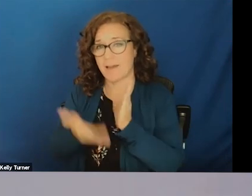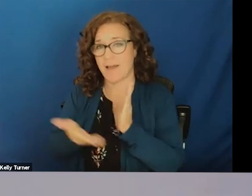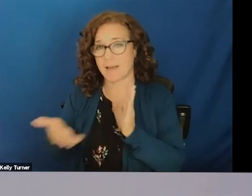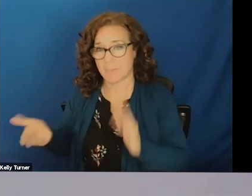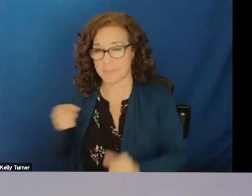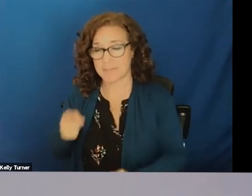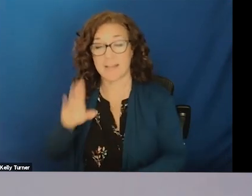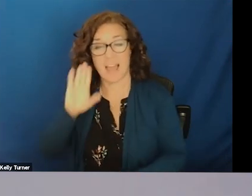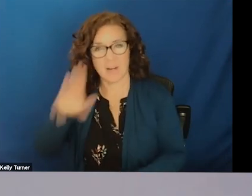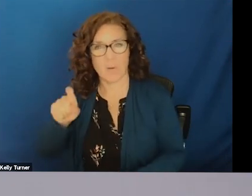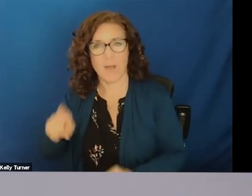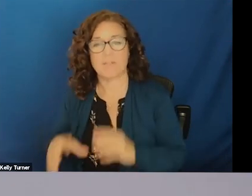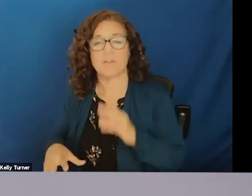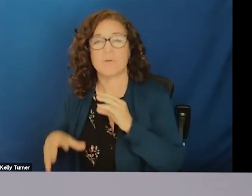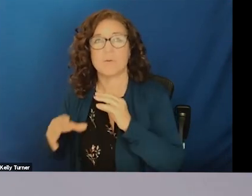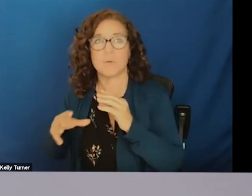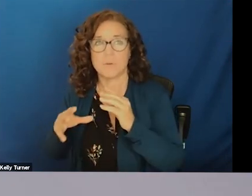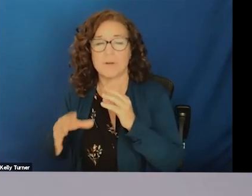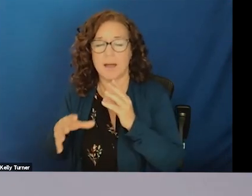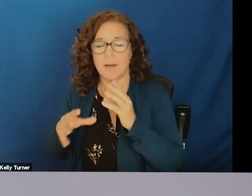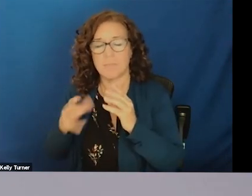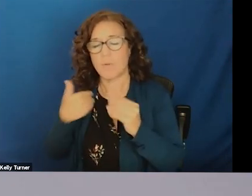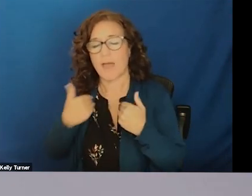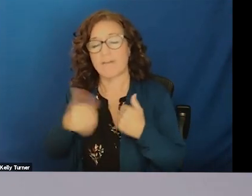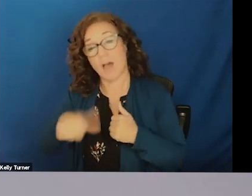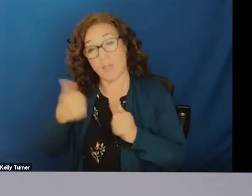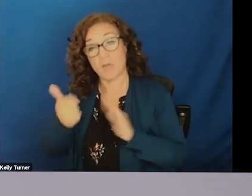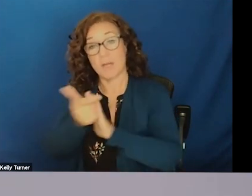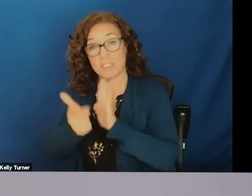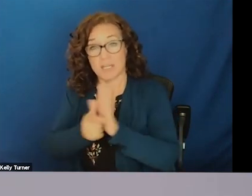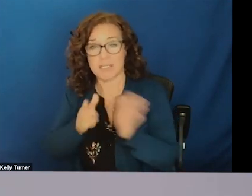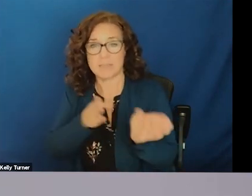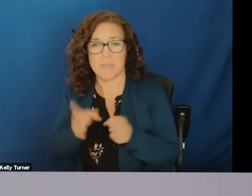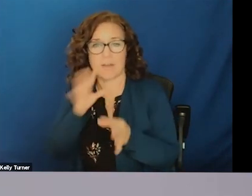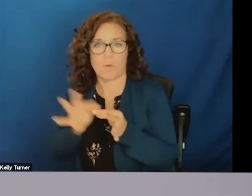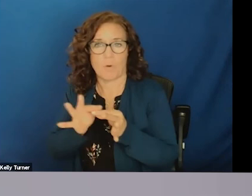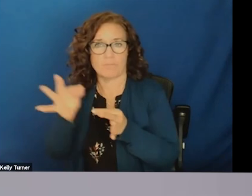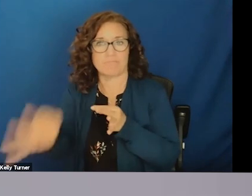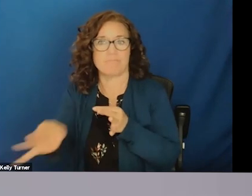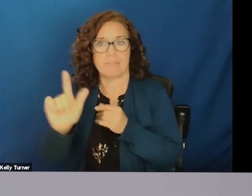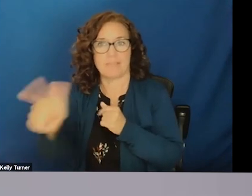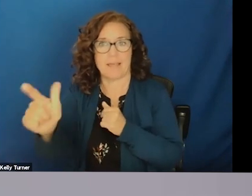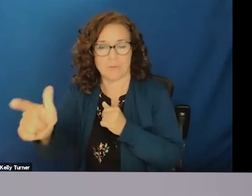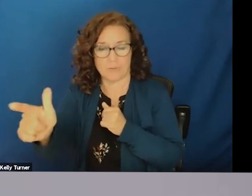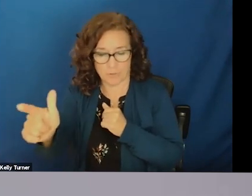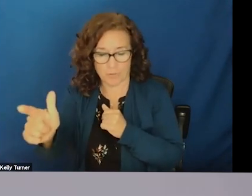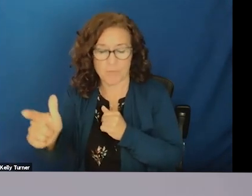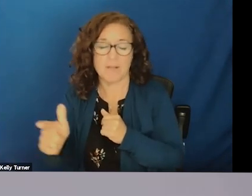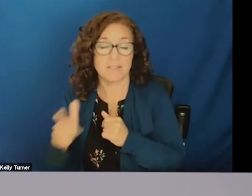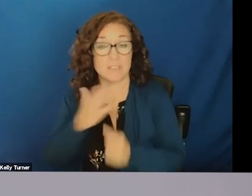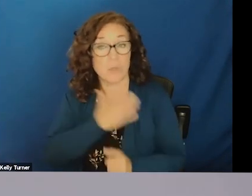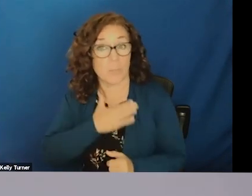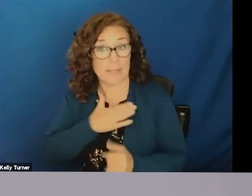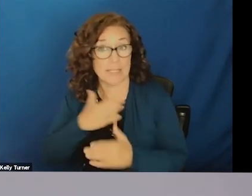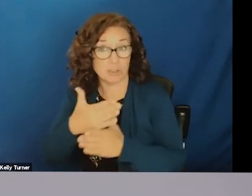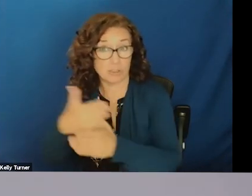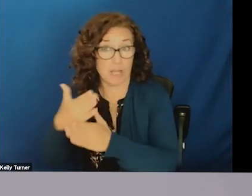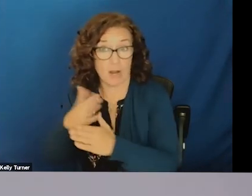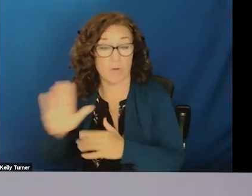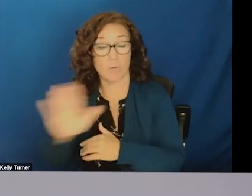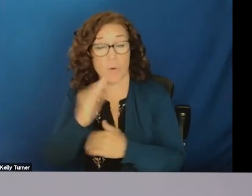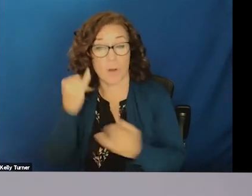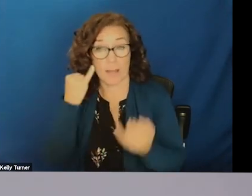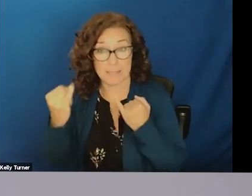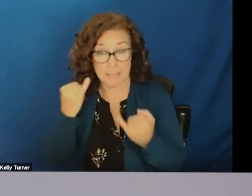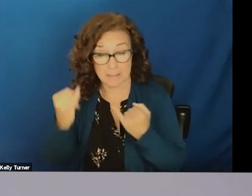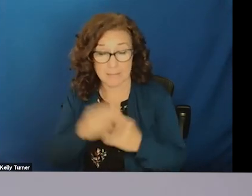that are planned further out, and so please feel free to share your ideas with us. And also